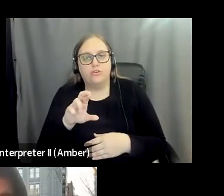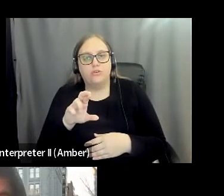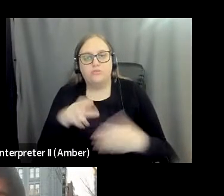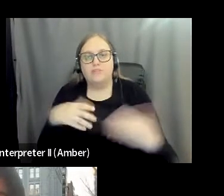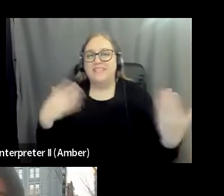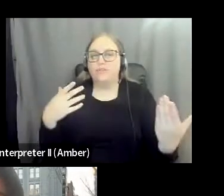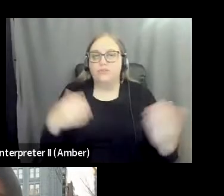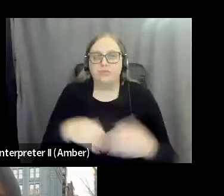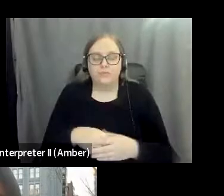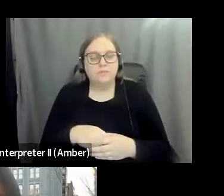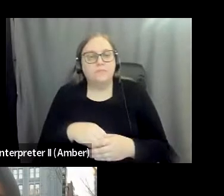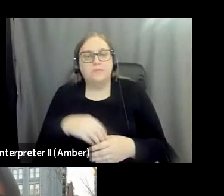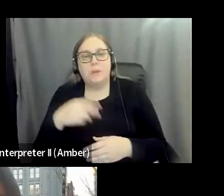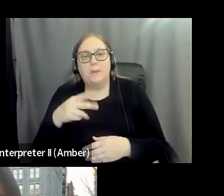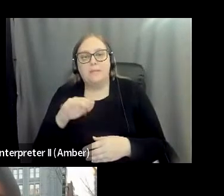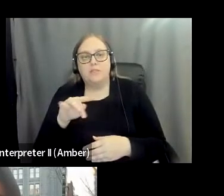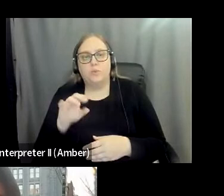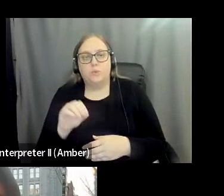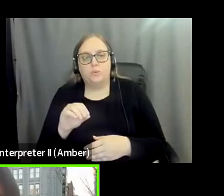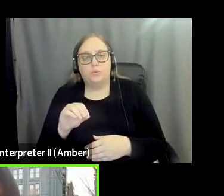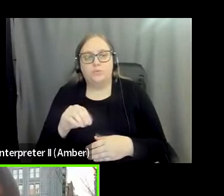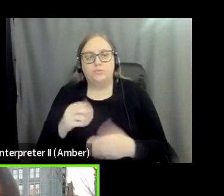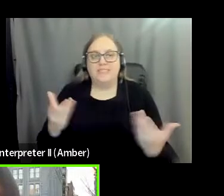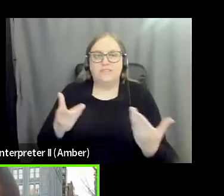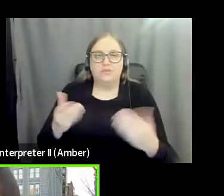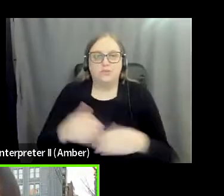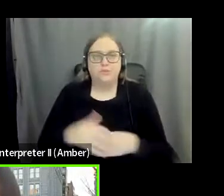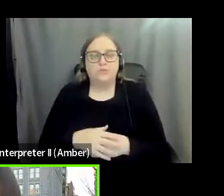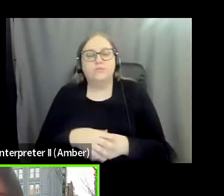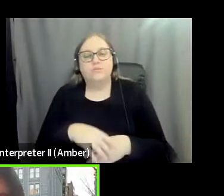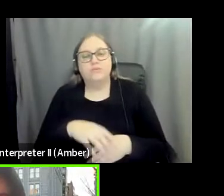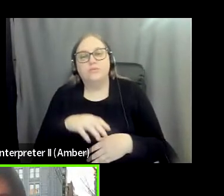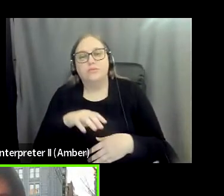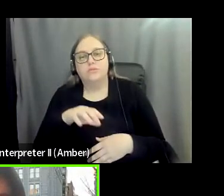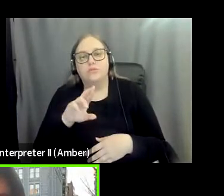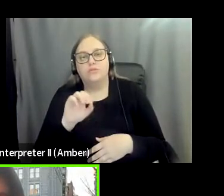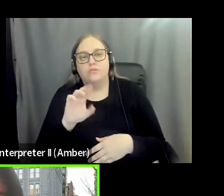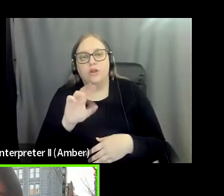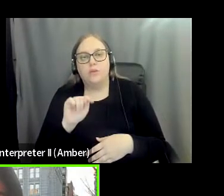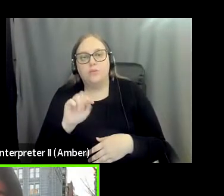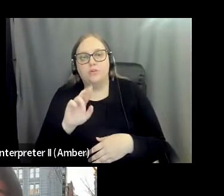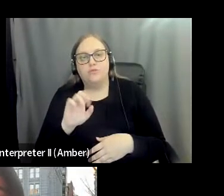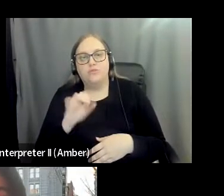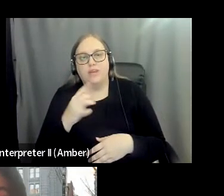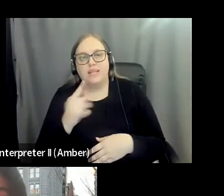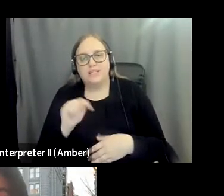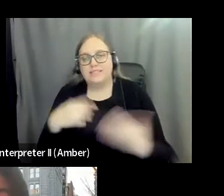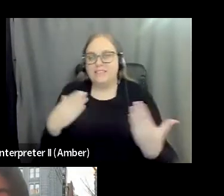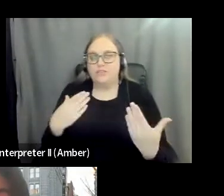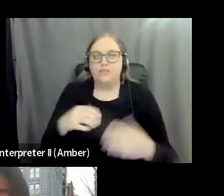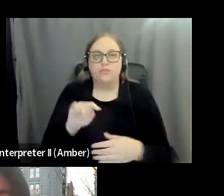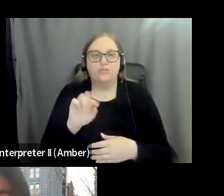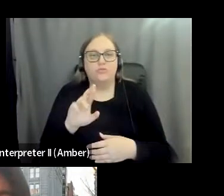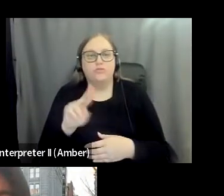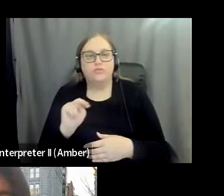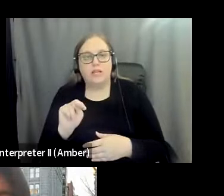Here. Councilmember Pinto. Present. Councilmember Robert White. Present. Councilmember Trahan